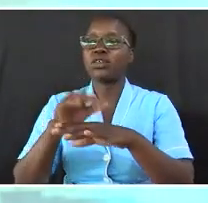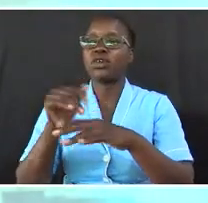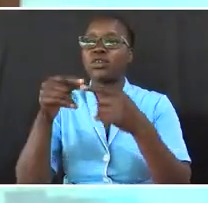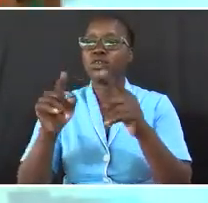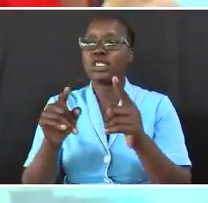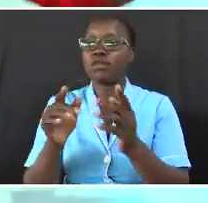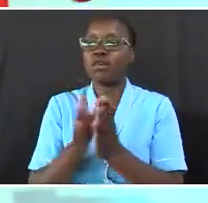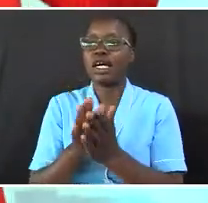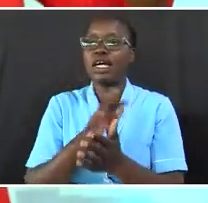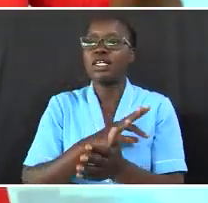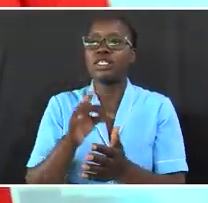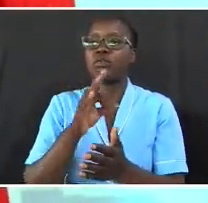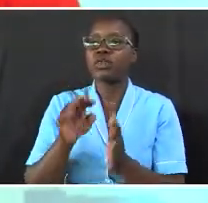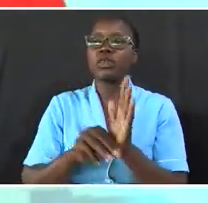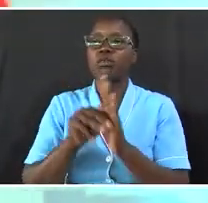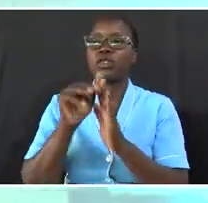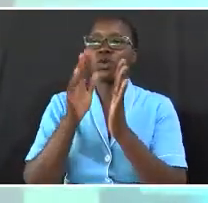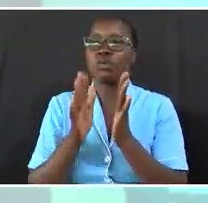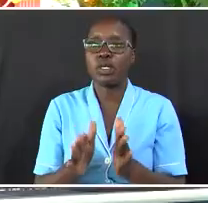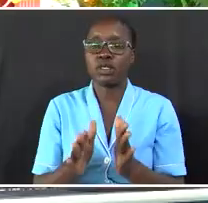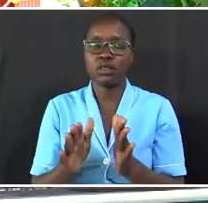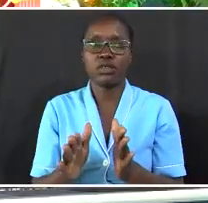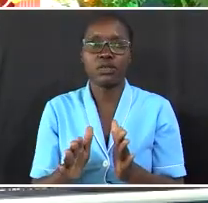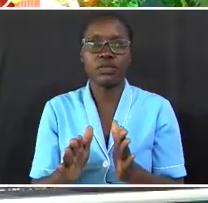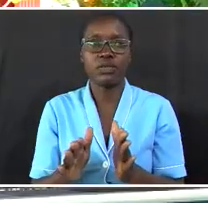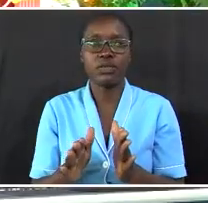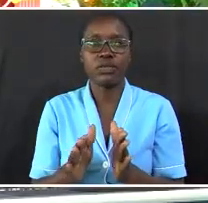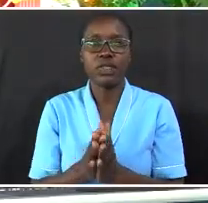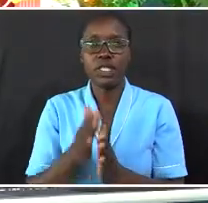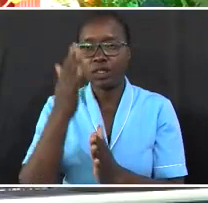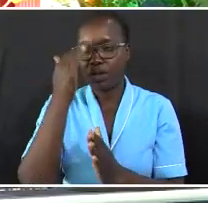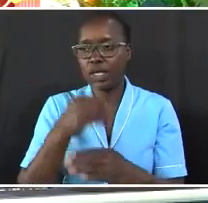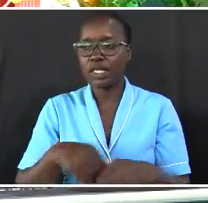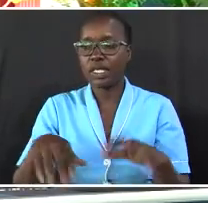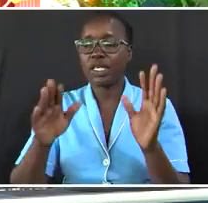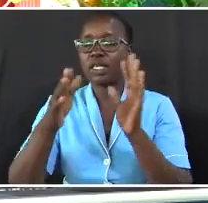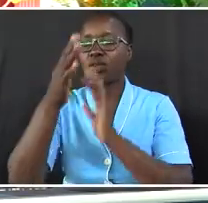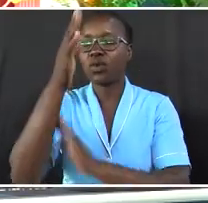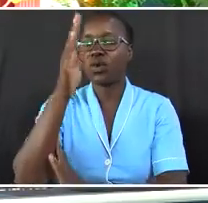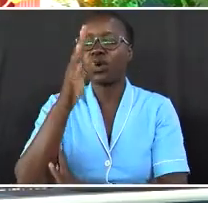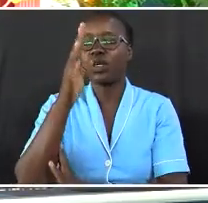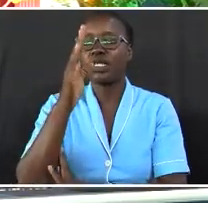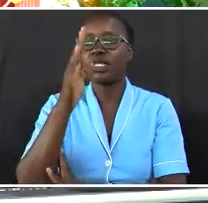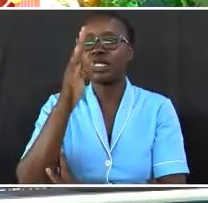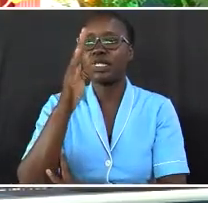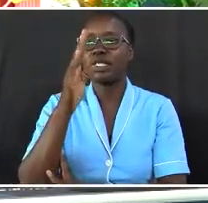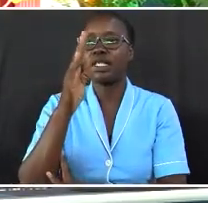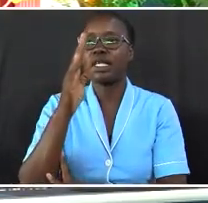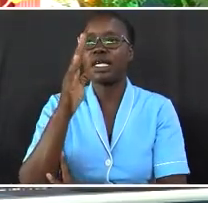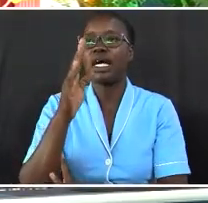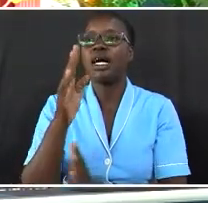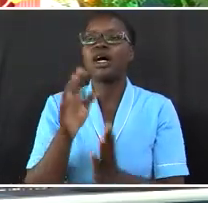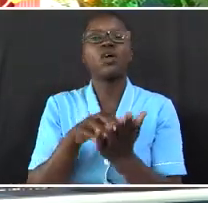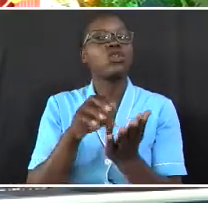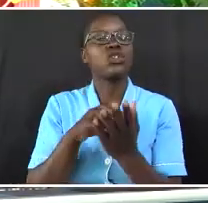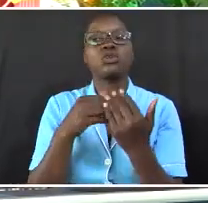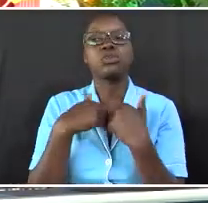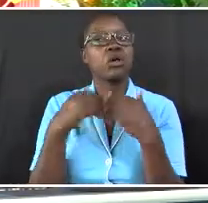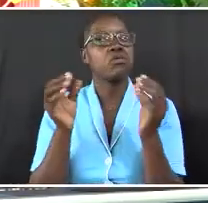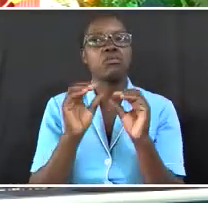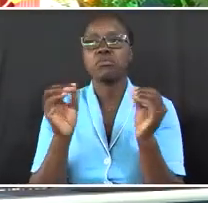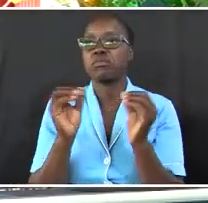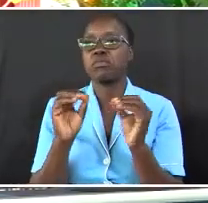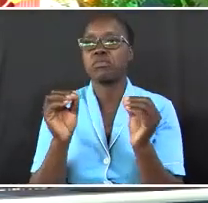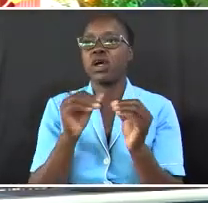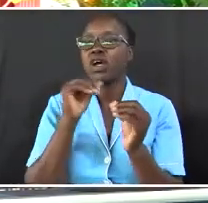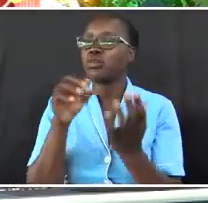a spiritually mature person. Because surrender to God comes without conditions. It